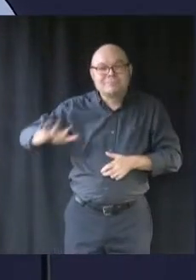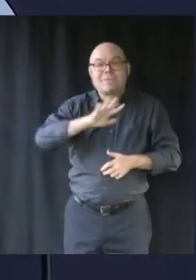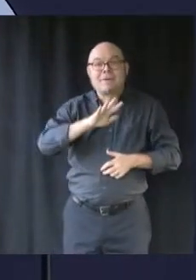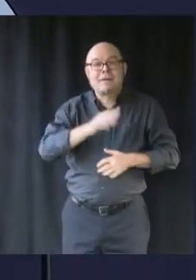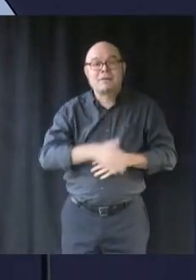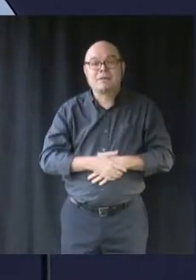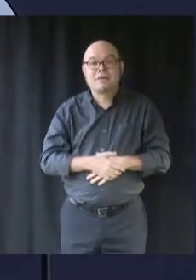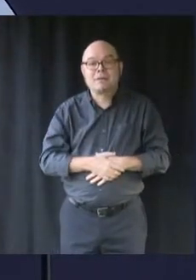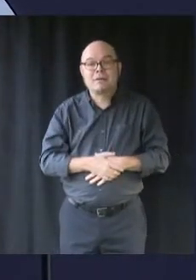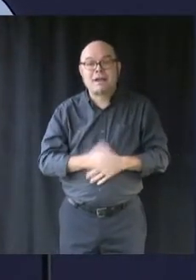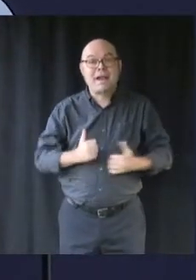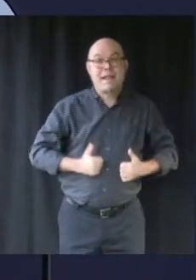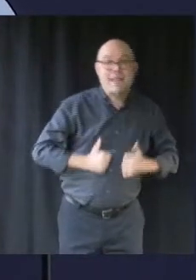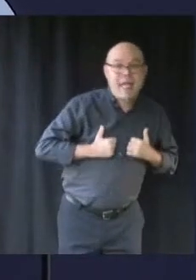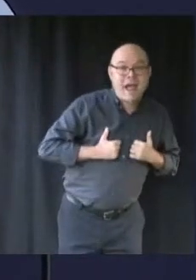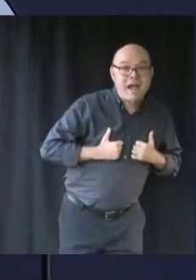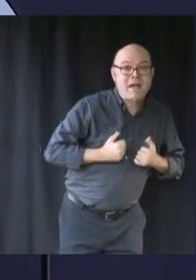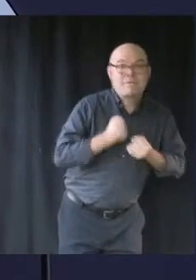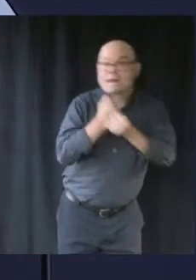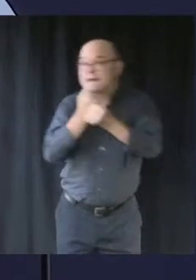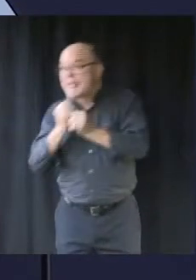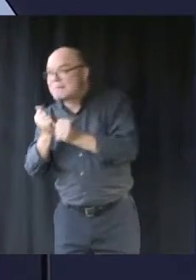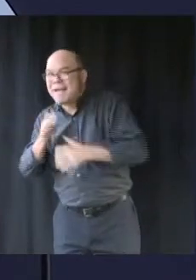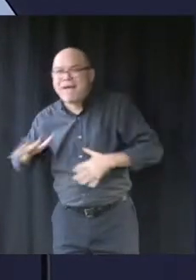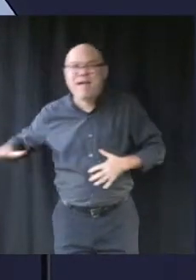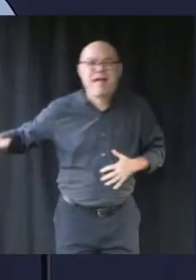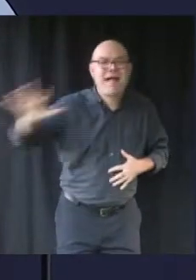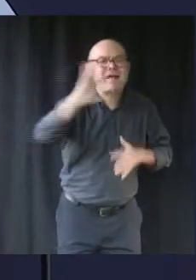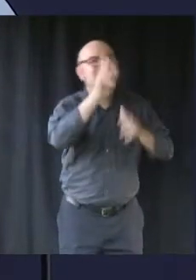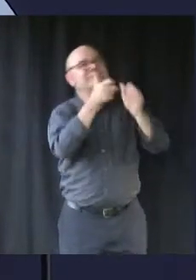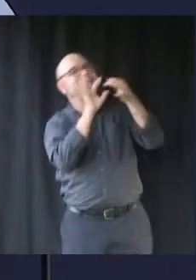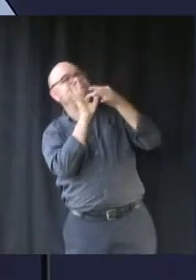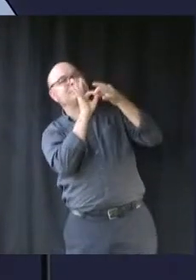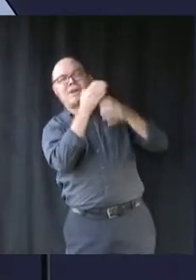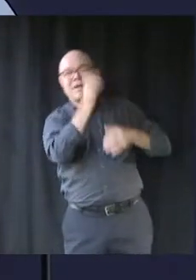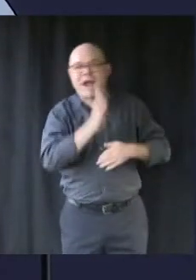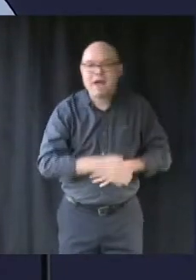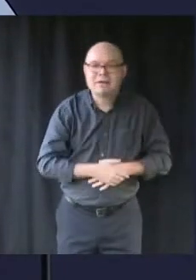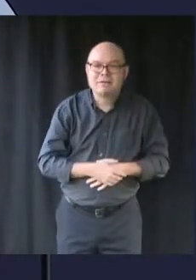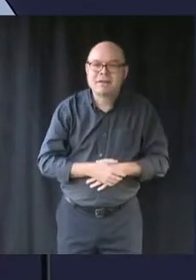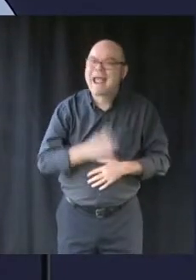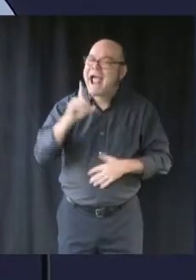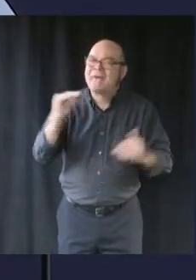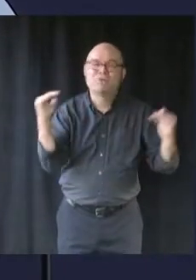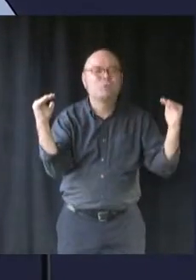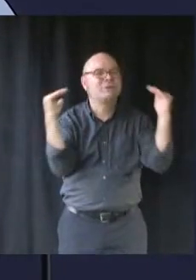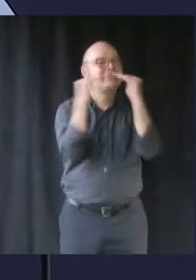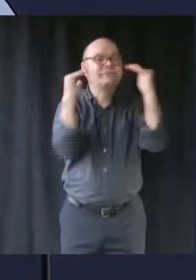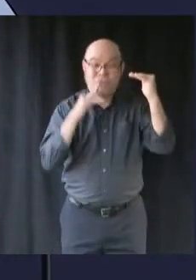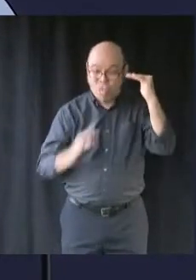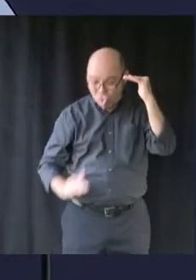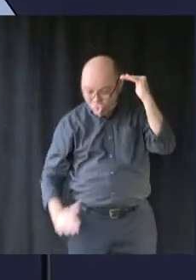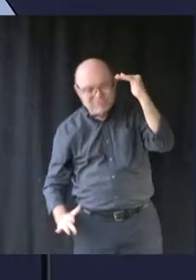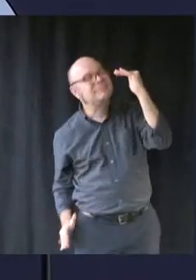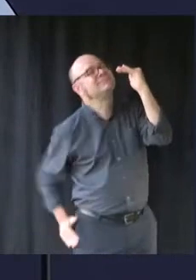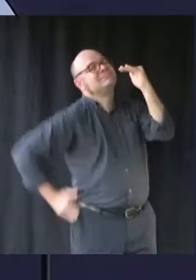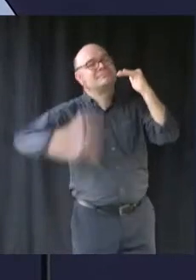of happiness. We have never lived up to it. We've never, until very recently, walked away from